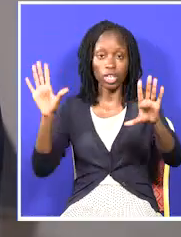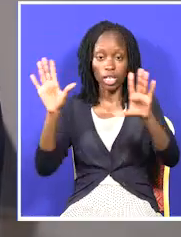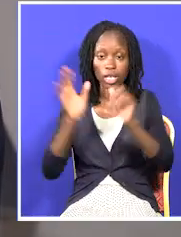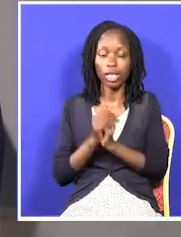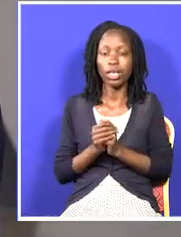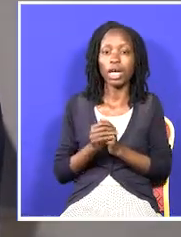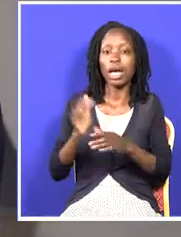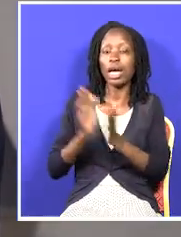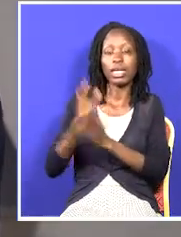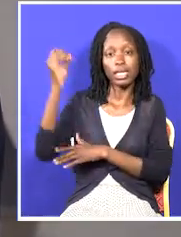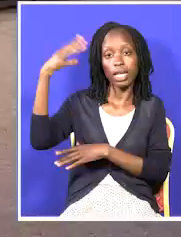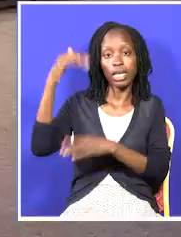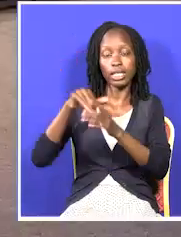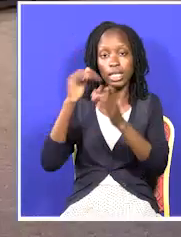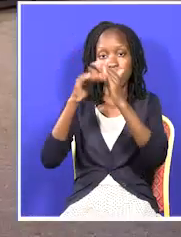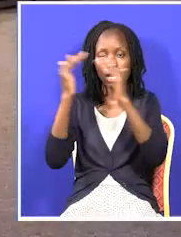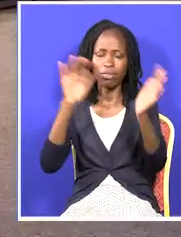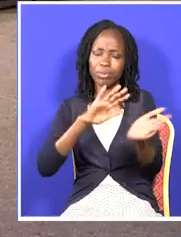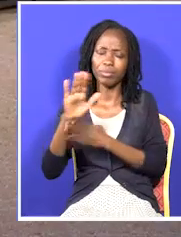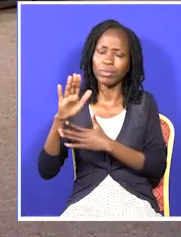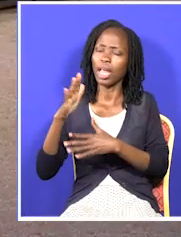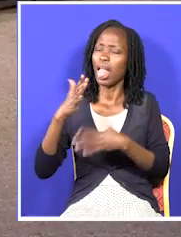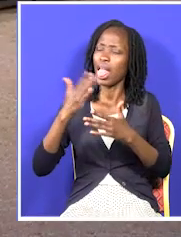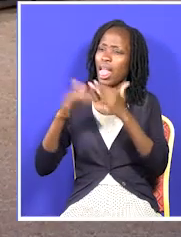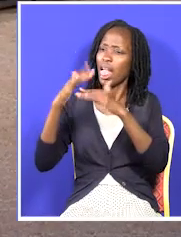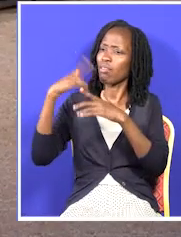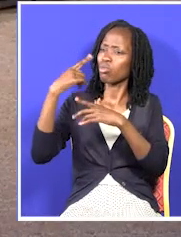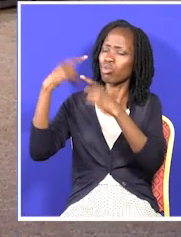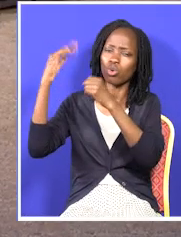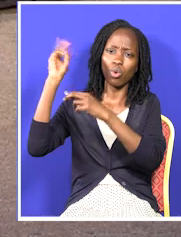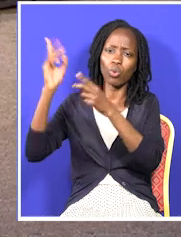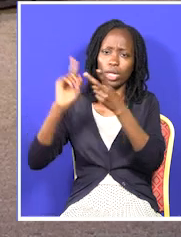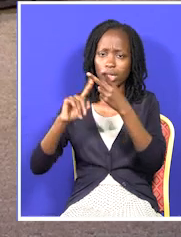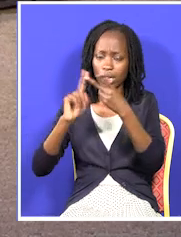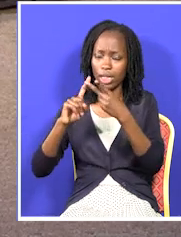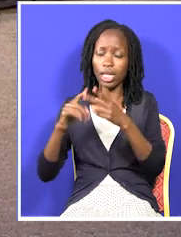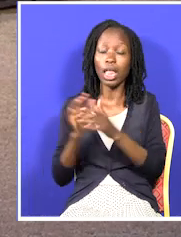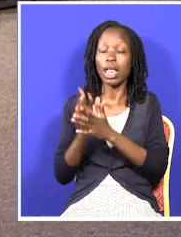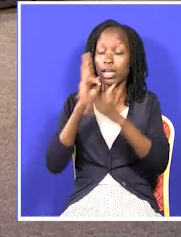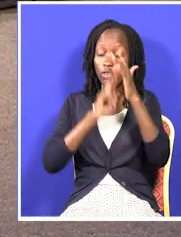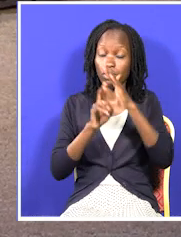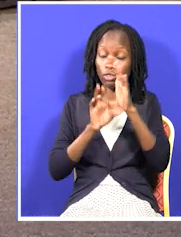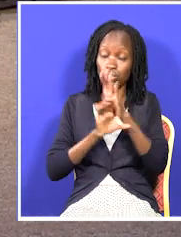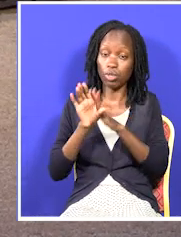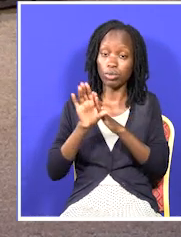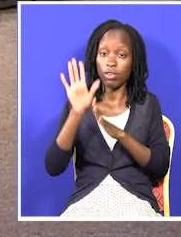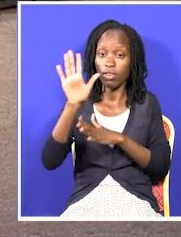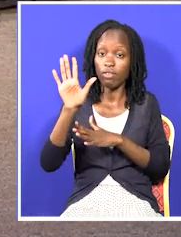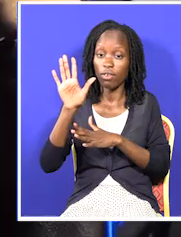is the light in heaven. Who will be in heaven? We'll find this in Revelation